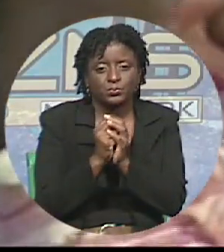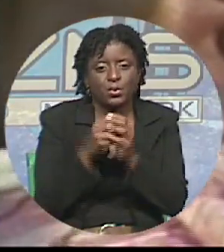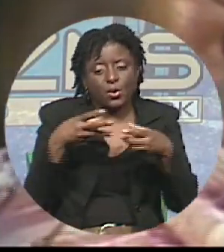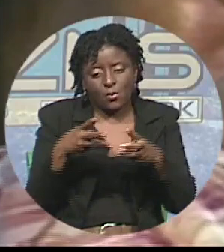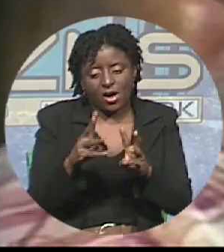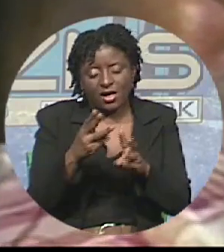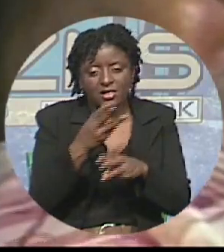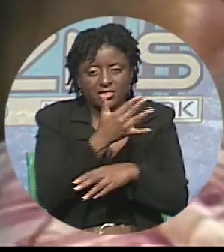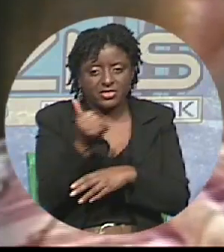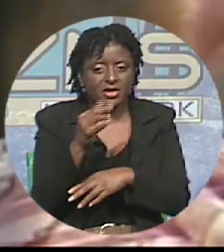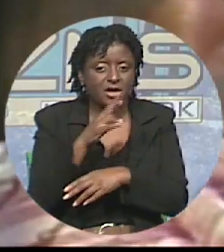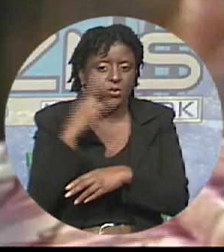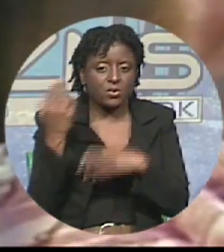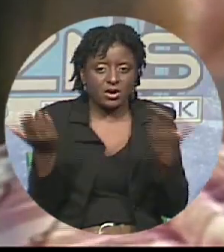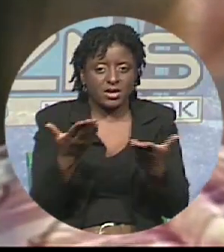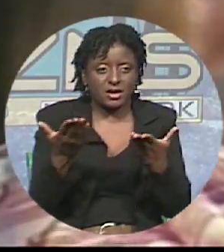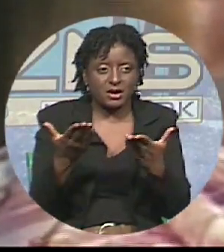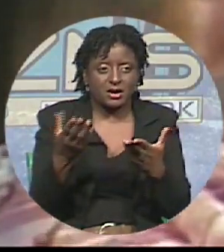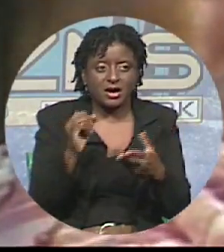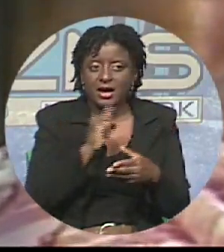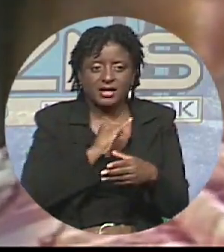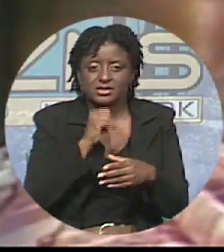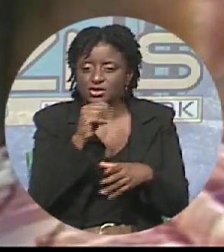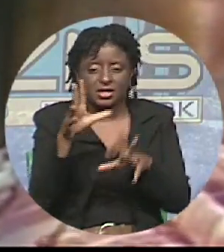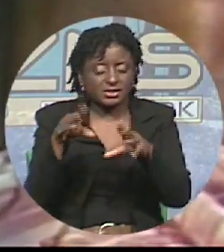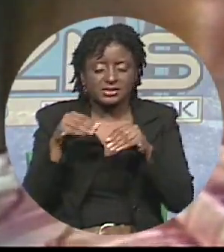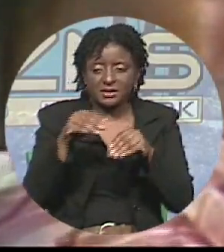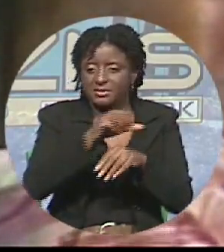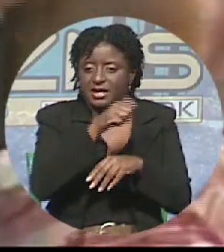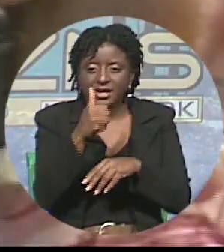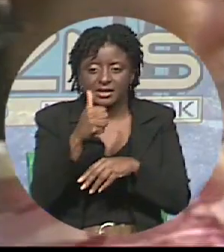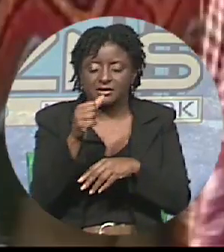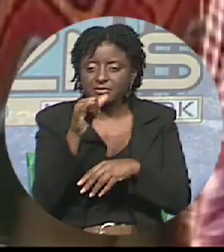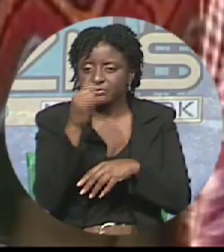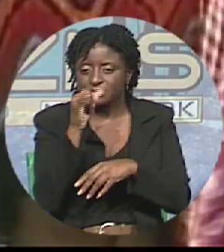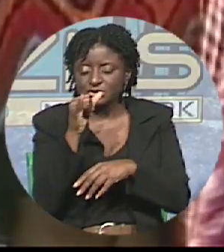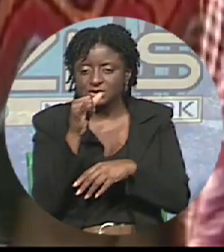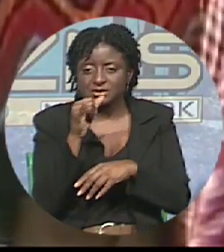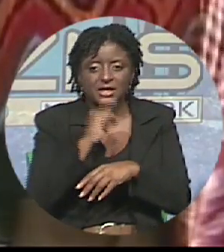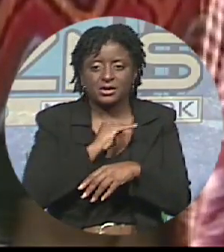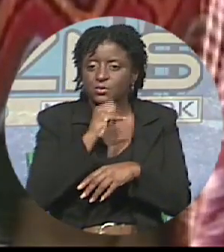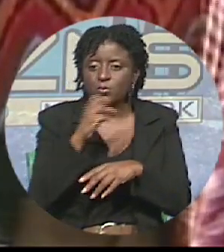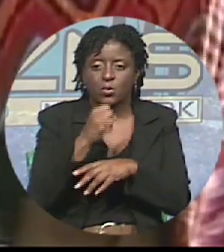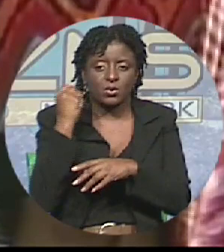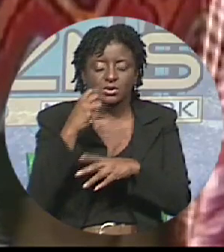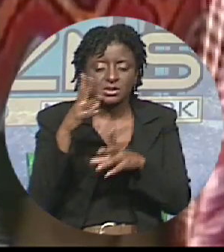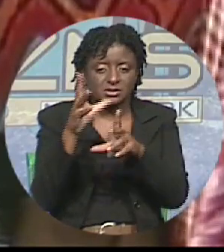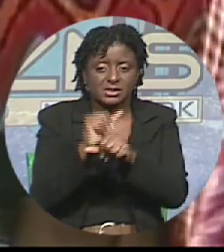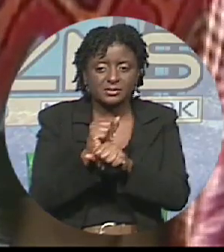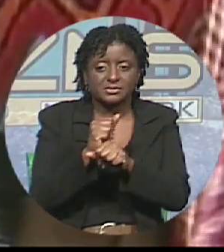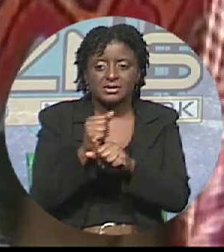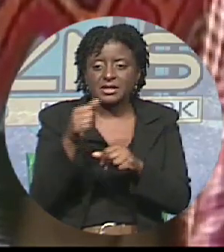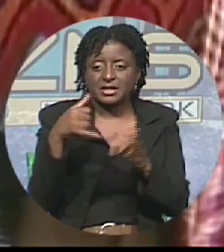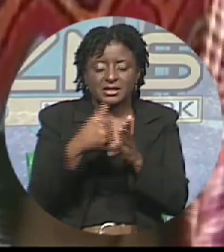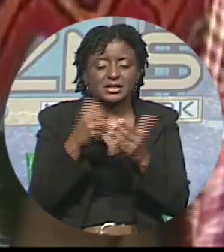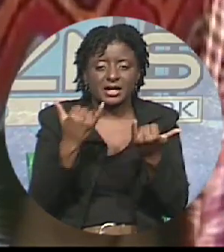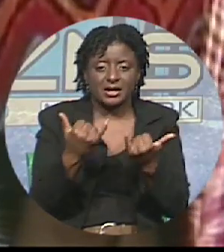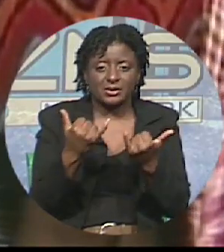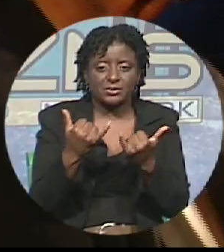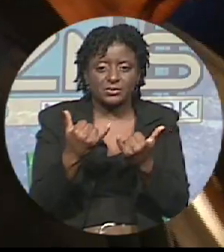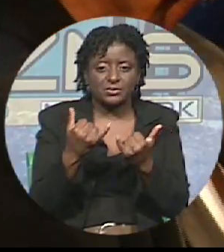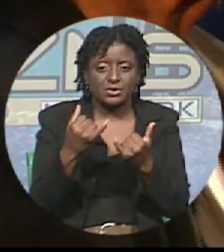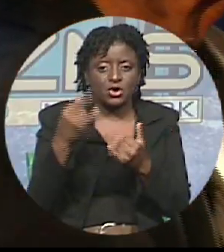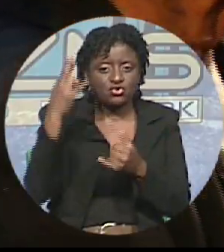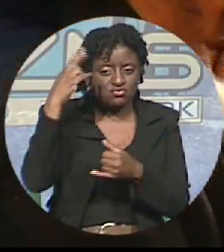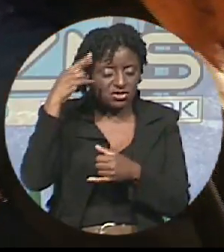While they were here, I didn't take no stuff, and I just ain't gonna take no stuff now. Richard Renner Pinder Jr. said it was important